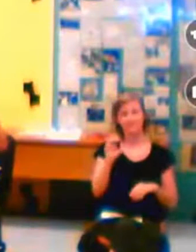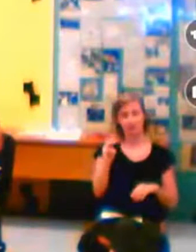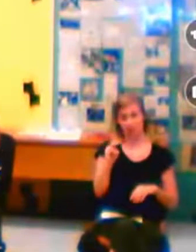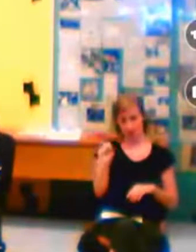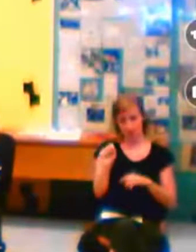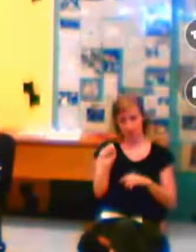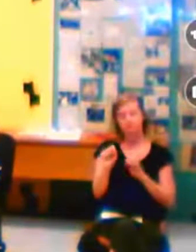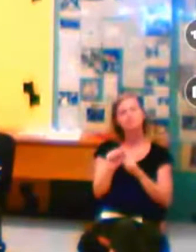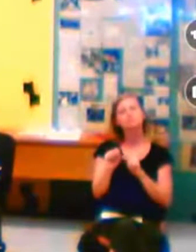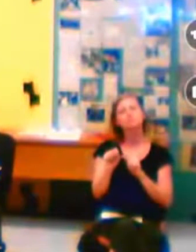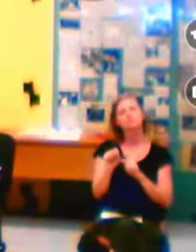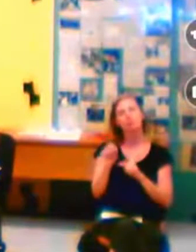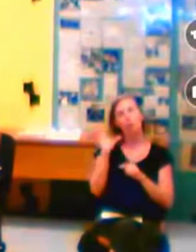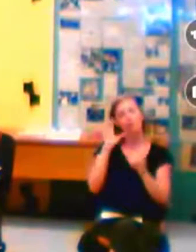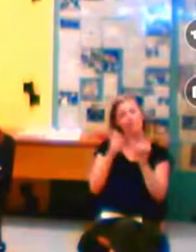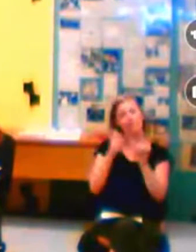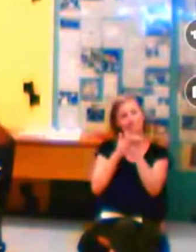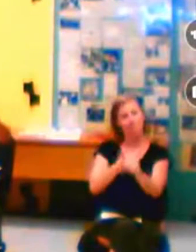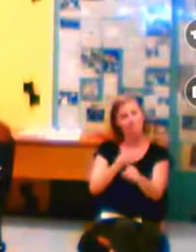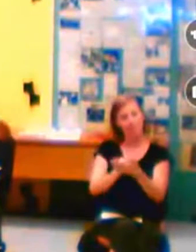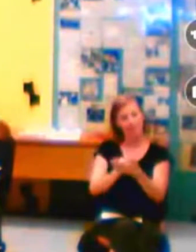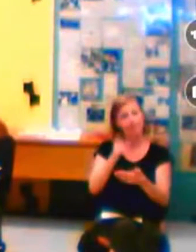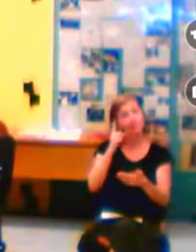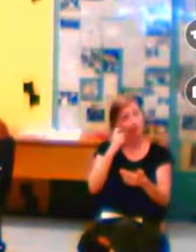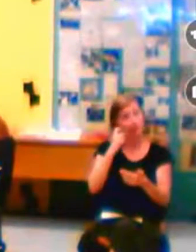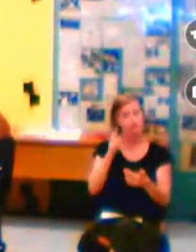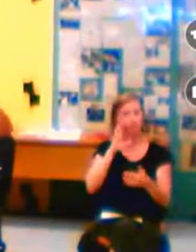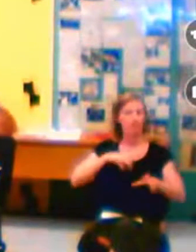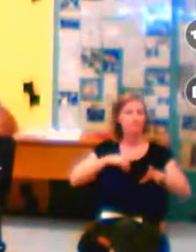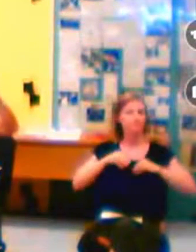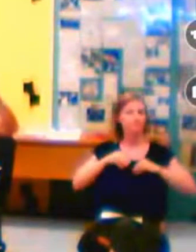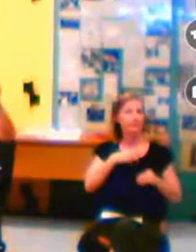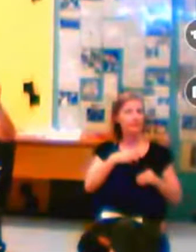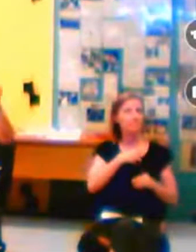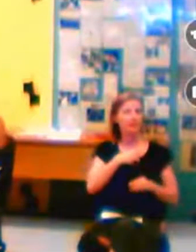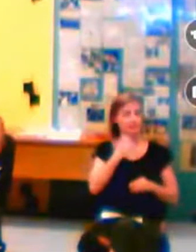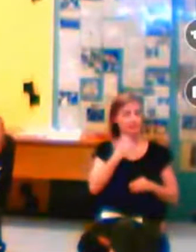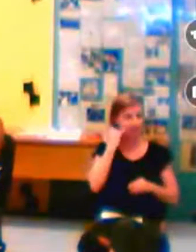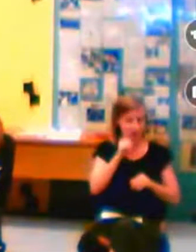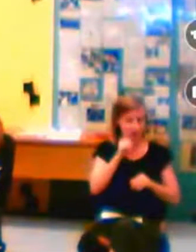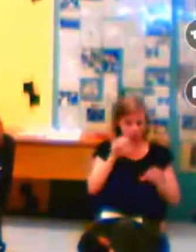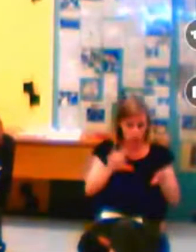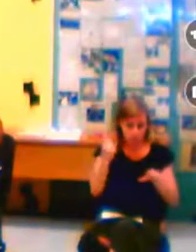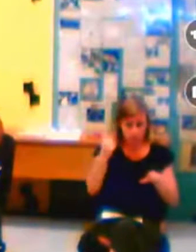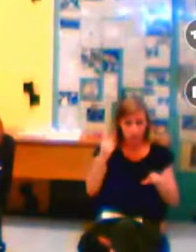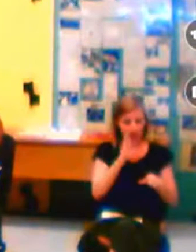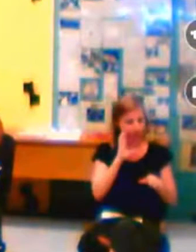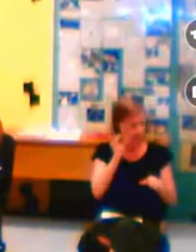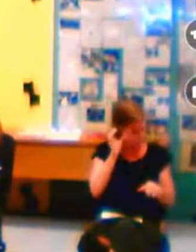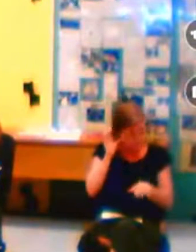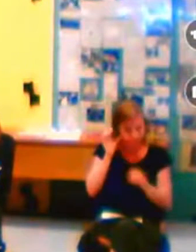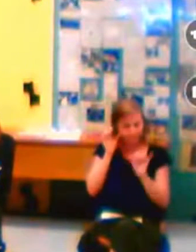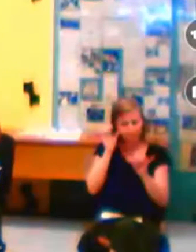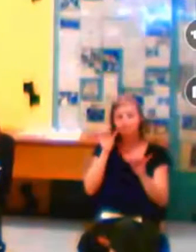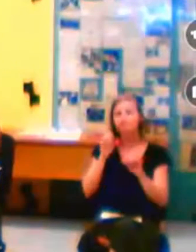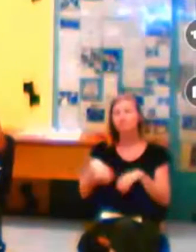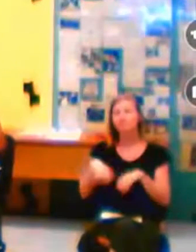feds change their law, EPSDT would be covered. It's anticipated, generally